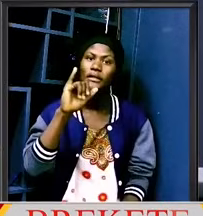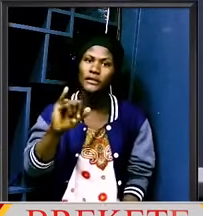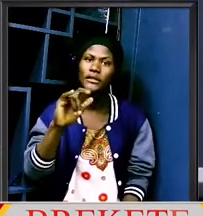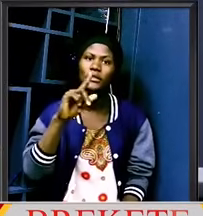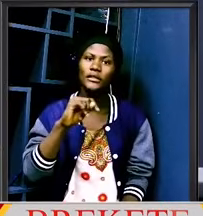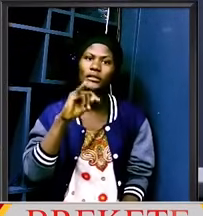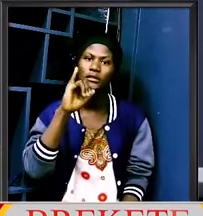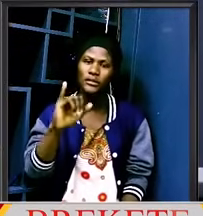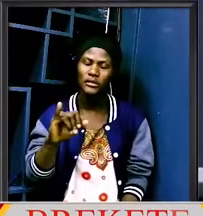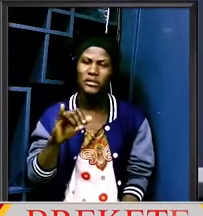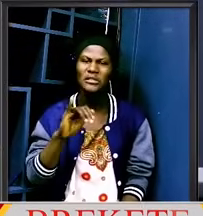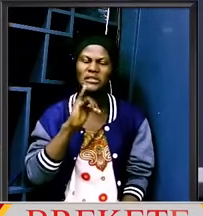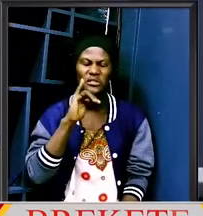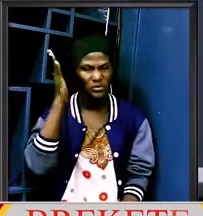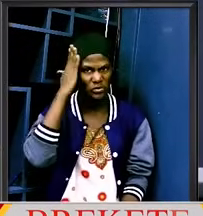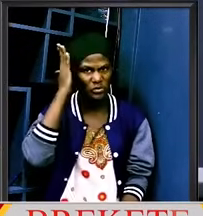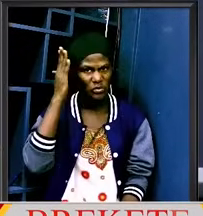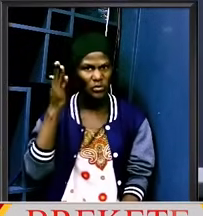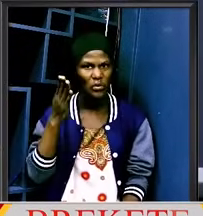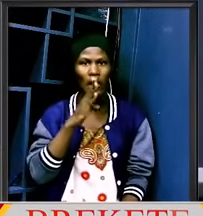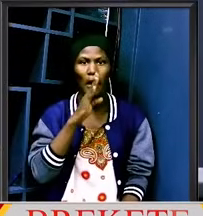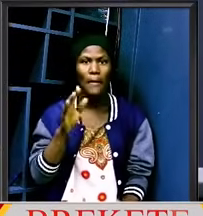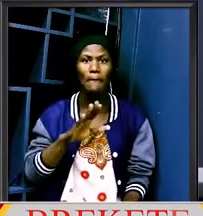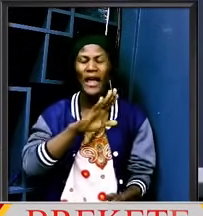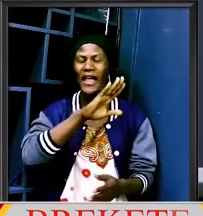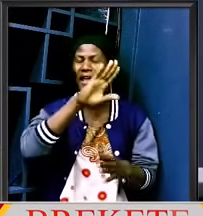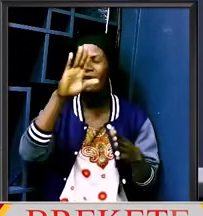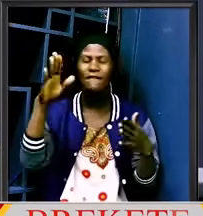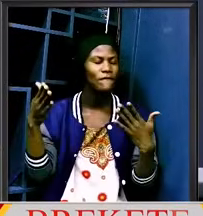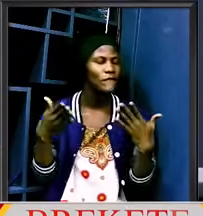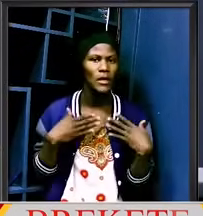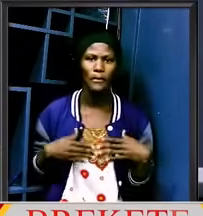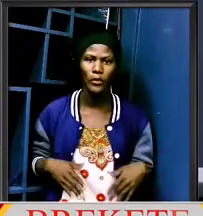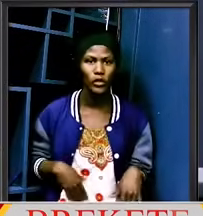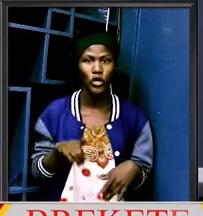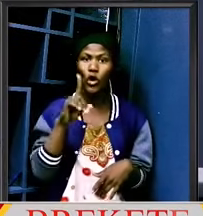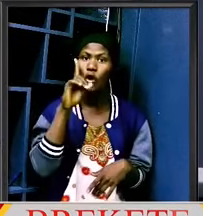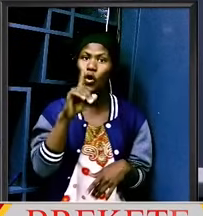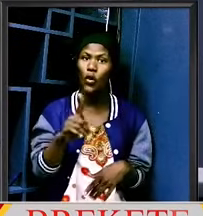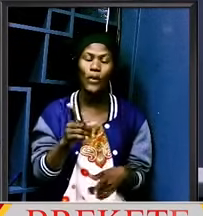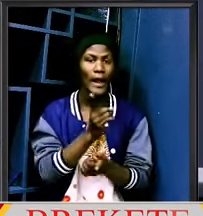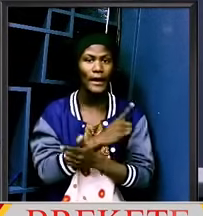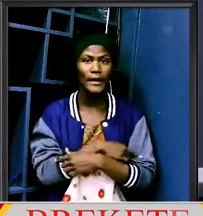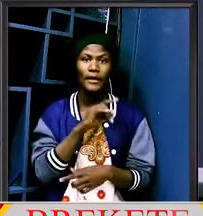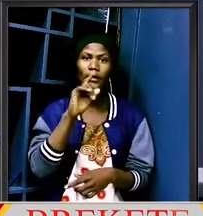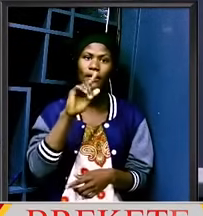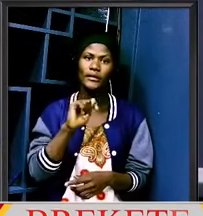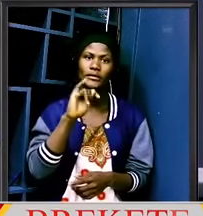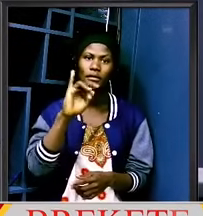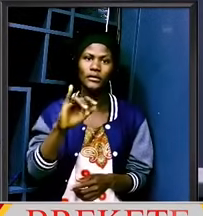was known by almost everybody. One day, Titi house can't catch fire.